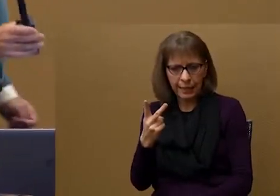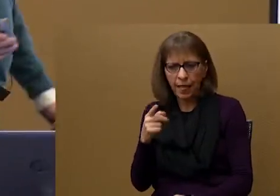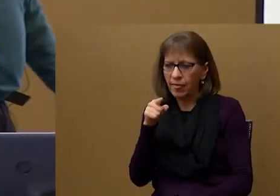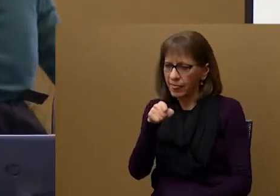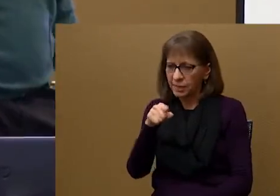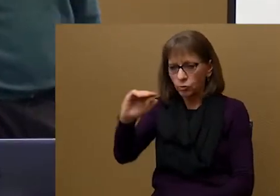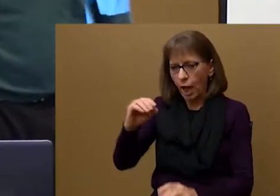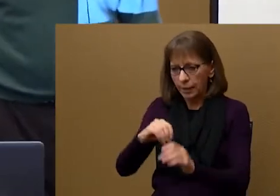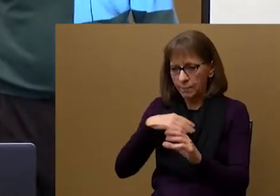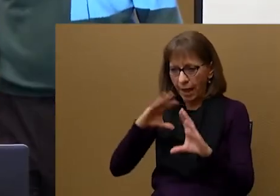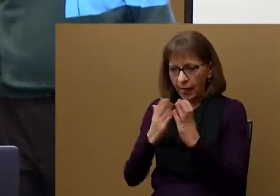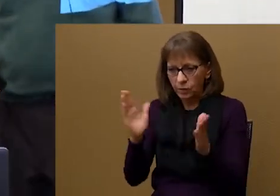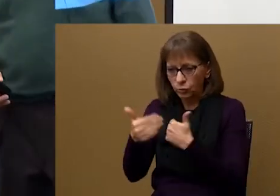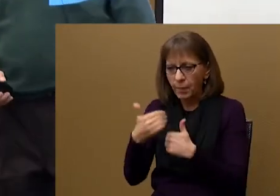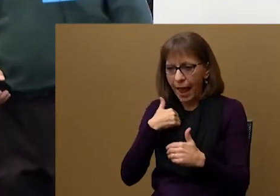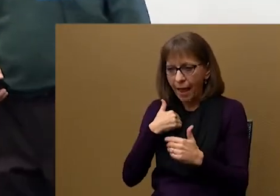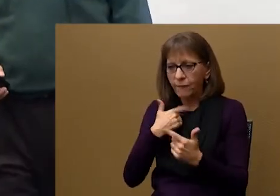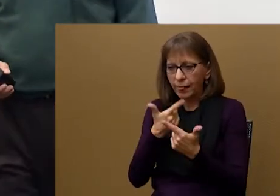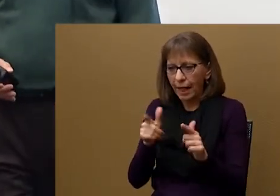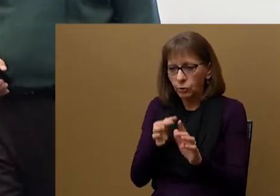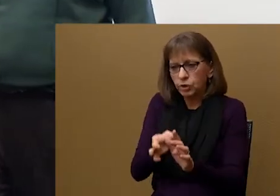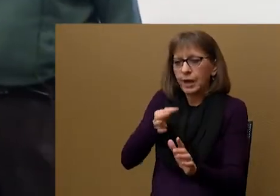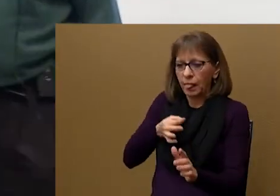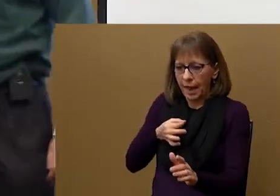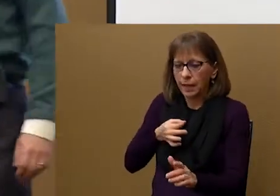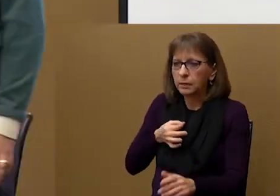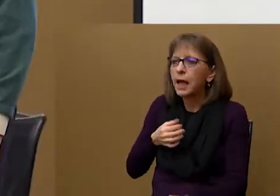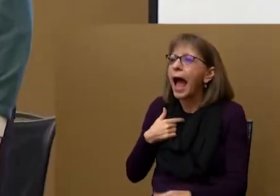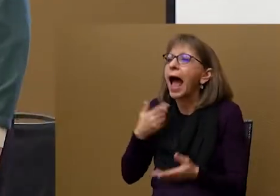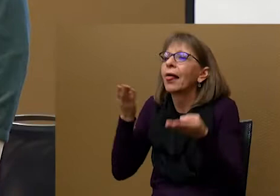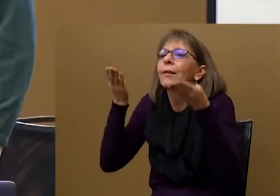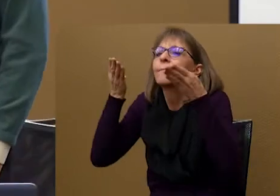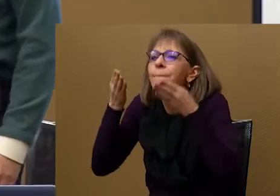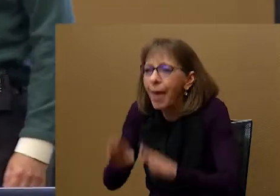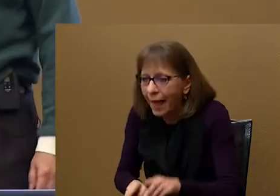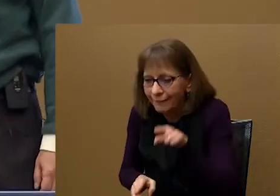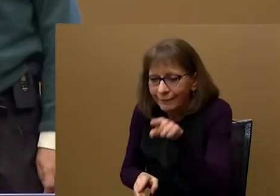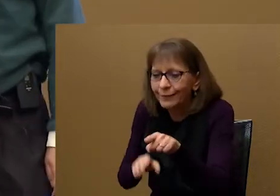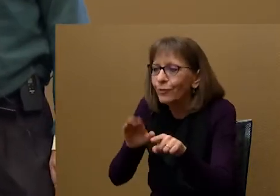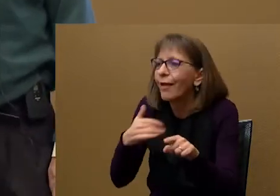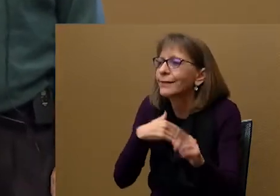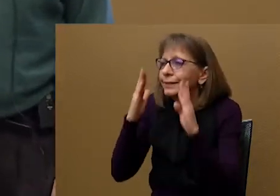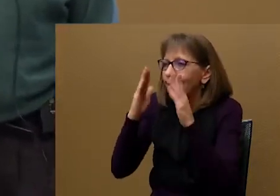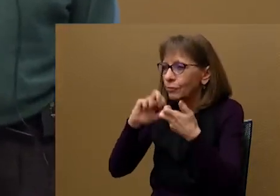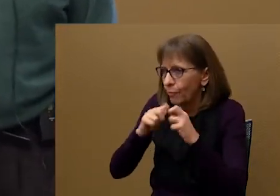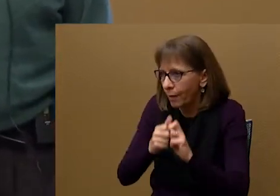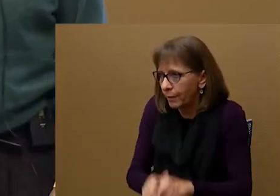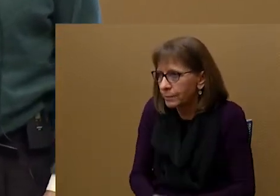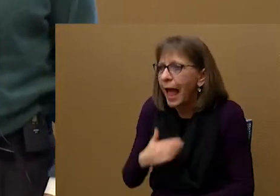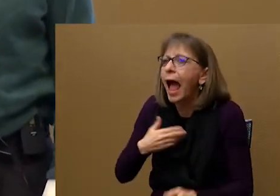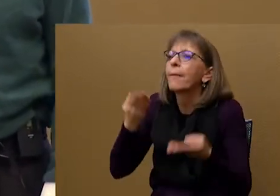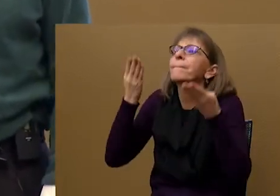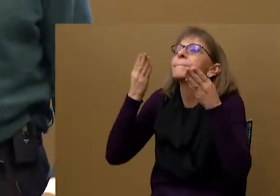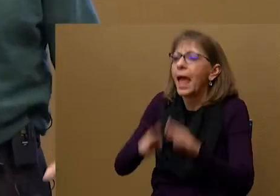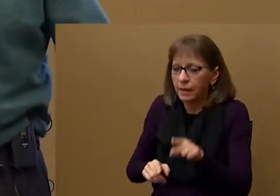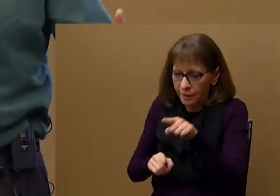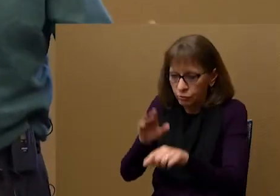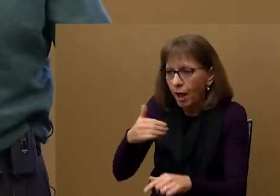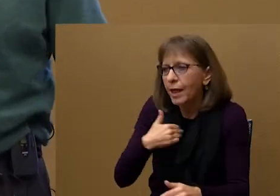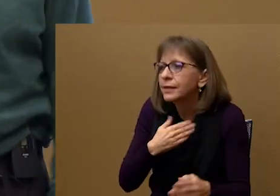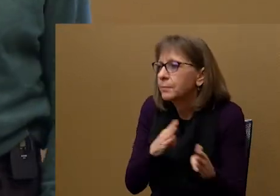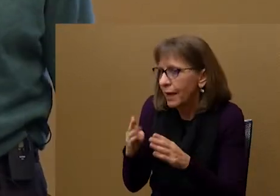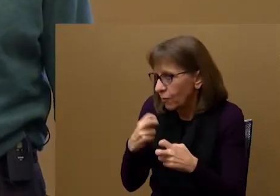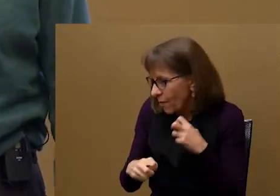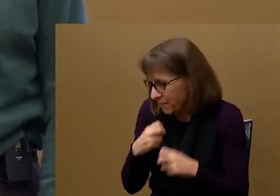you recognize has language delays. Now, I bet the child has attention problems. I bet the child